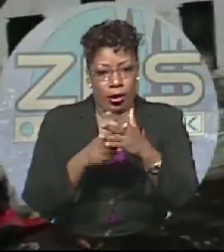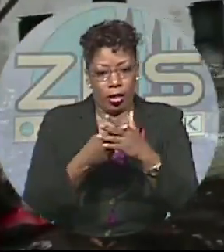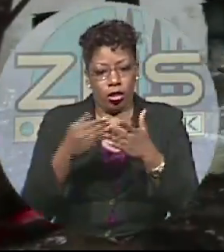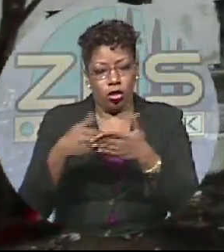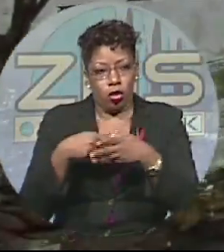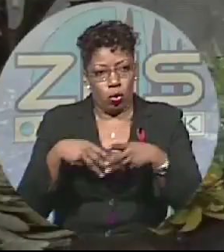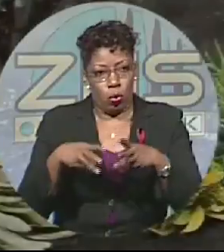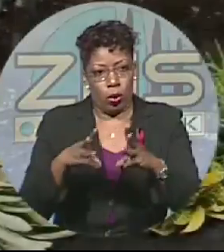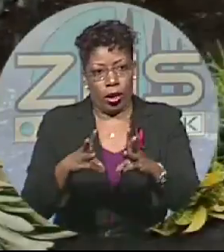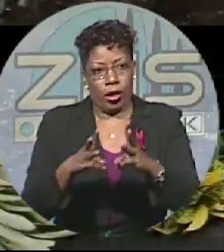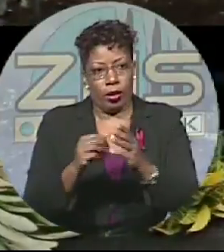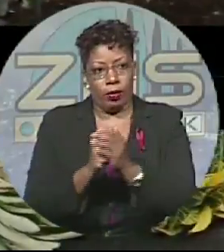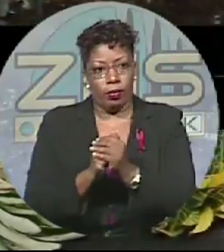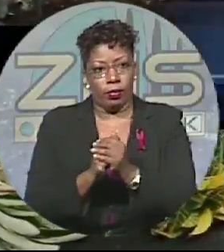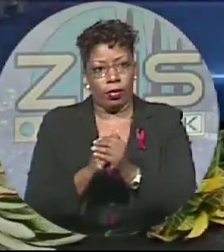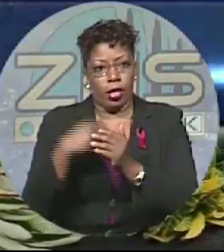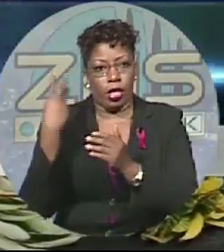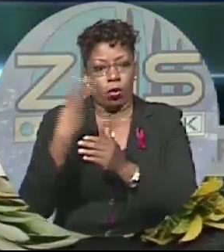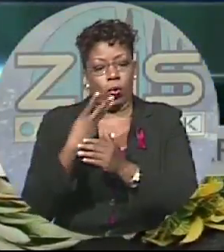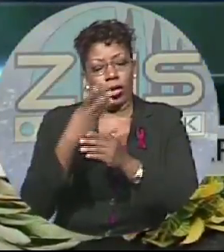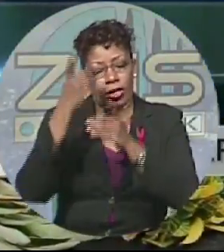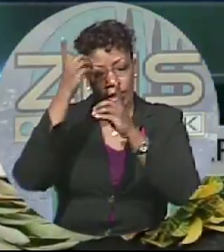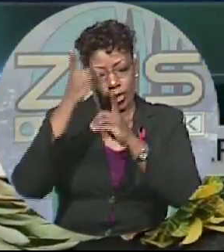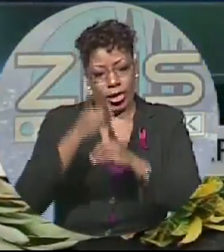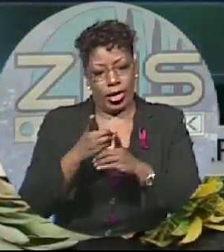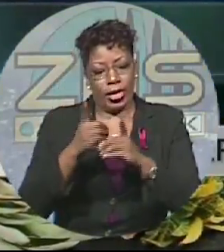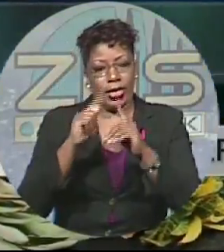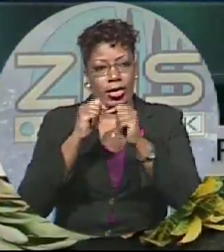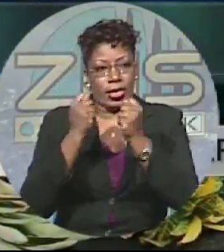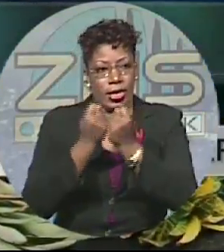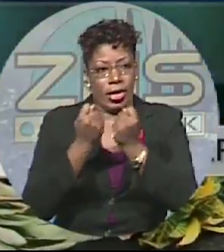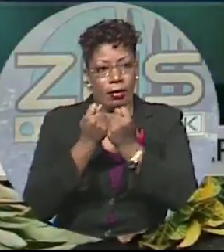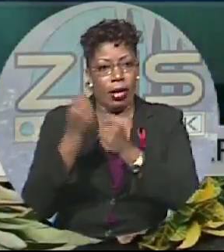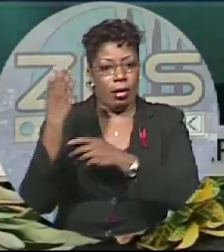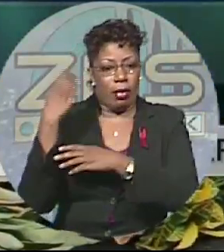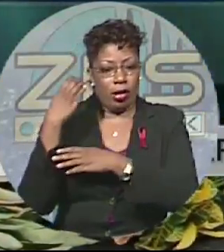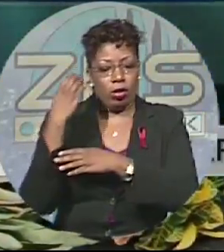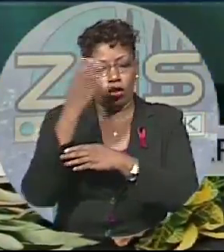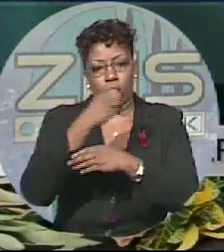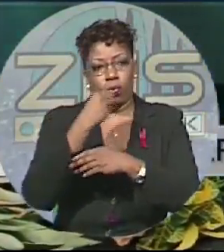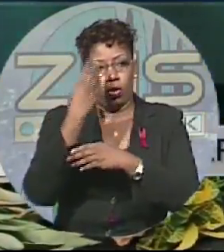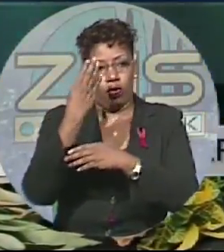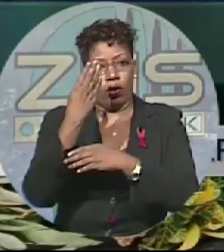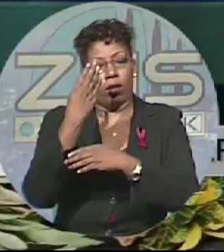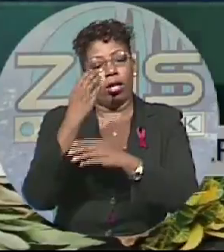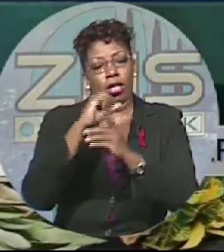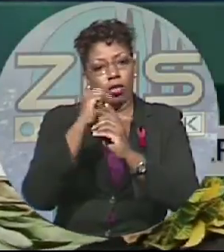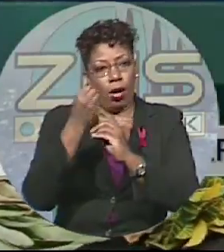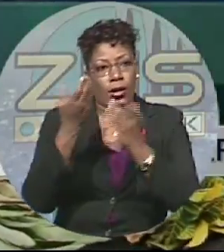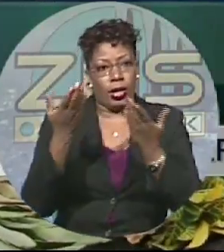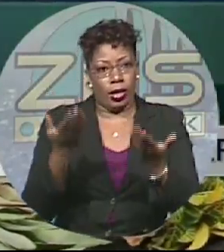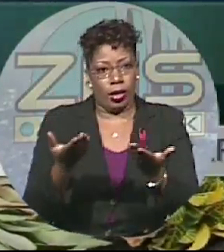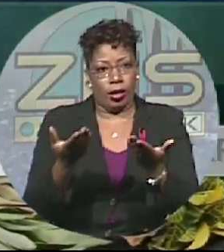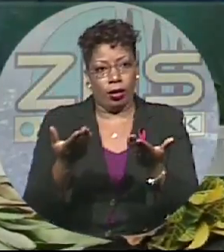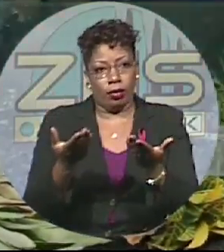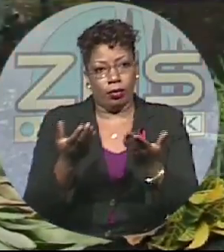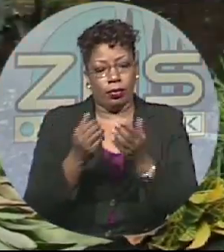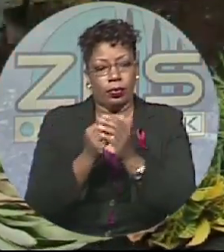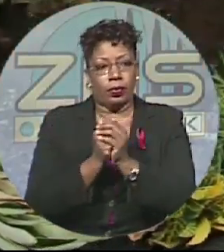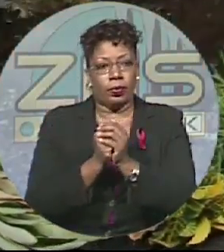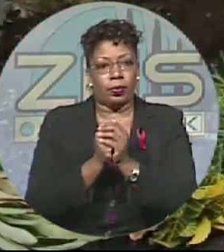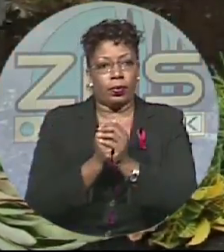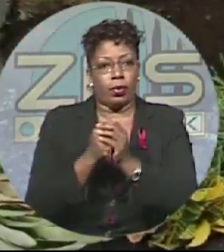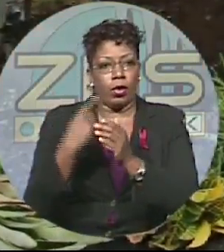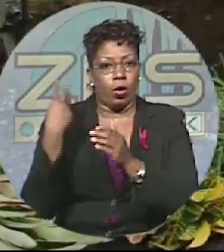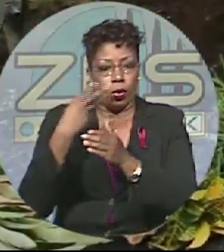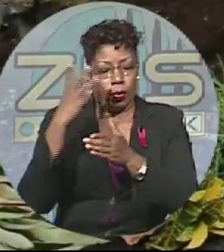the corporation. We decided as a management team to come out and try to beautify the surroundings here at the corporation.